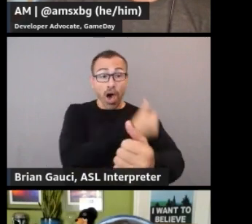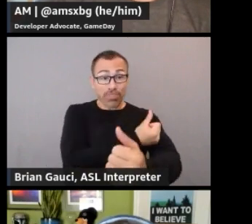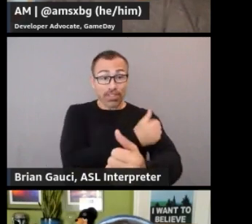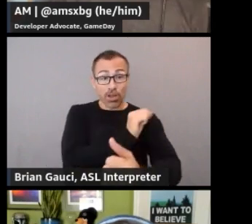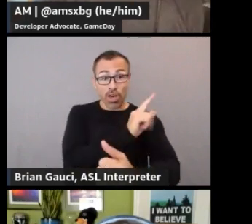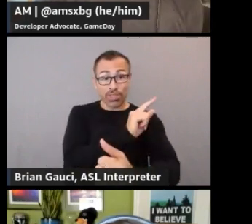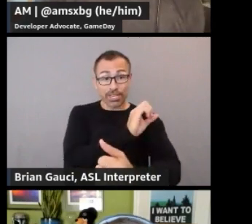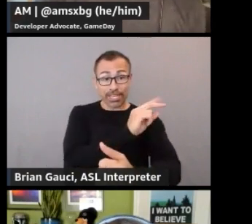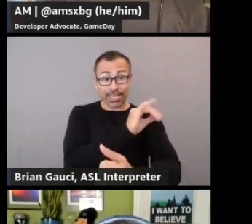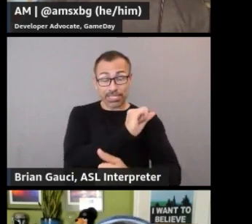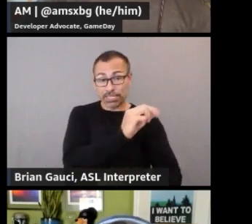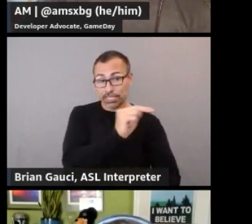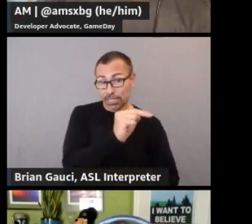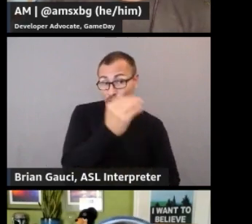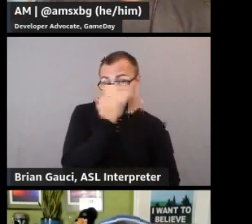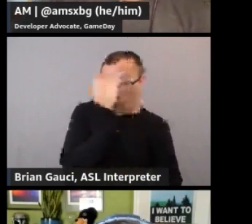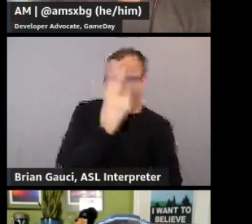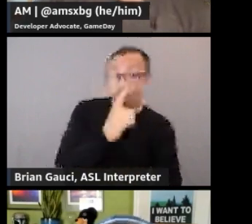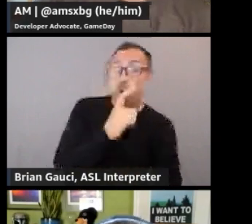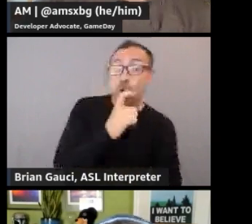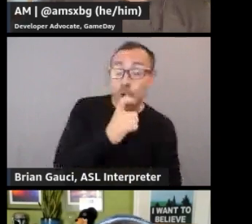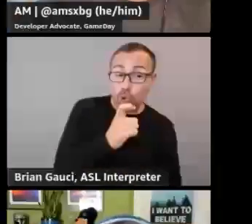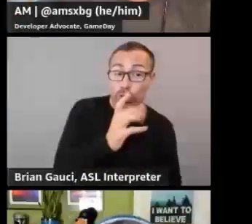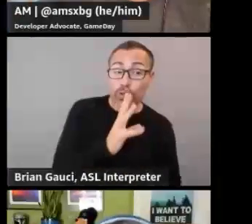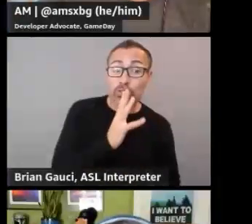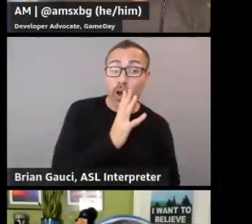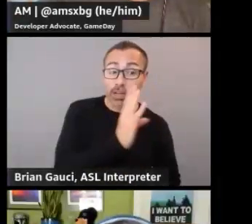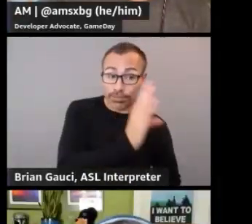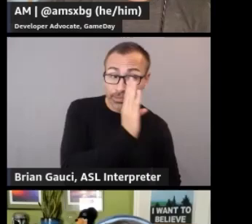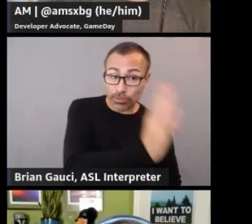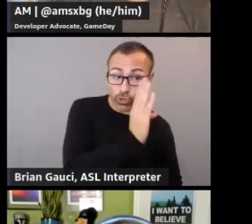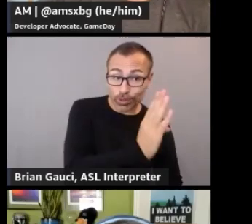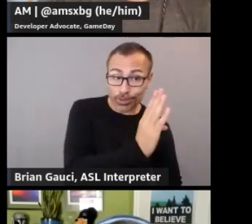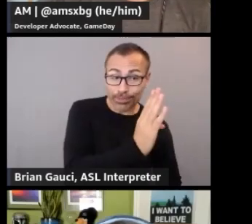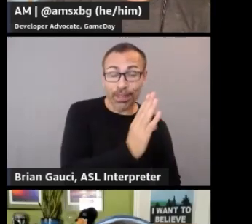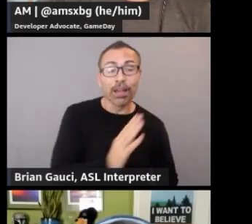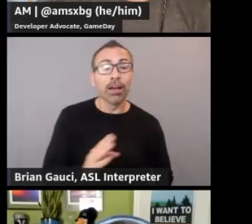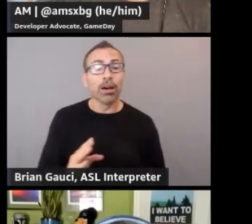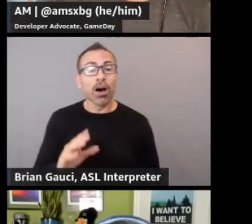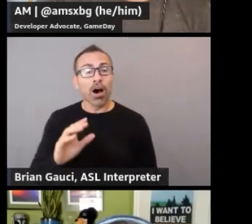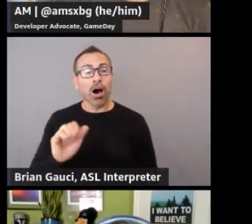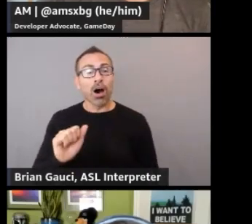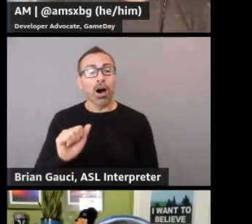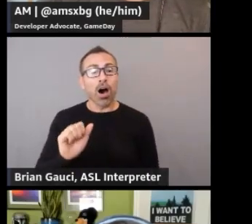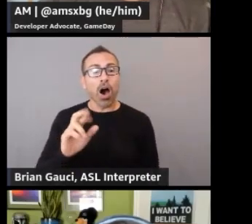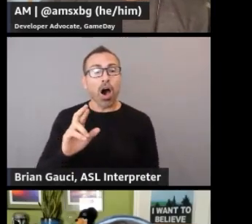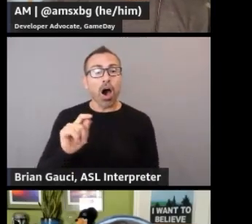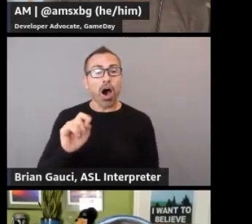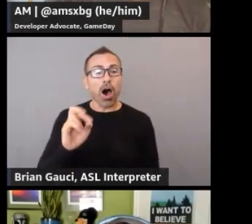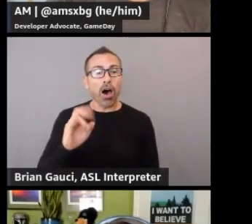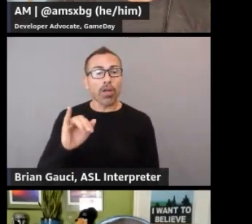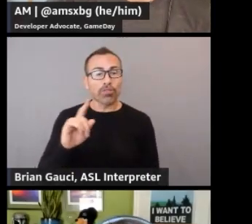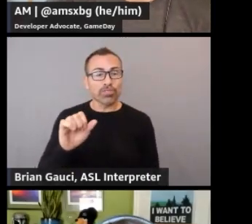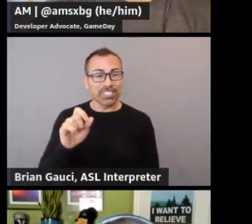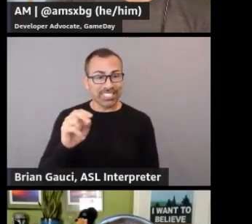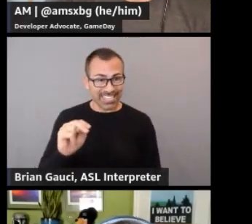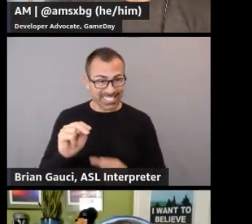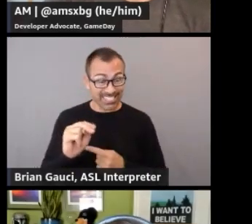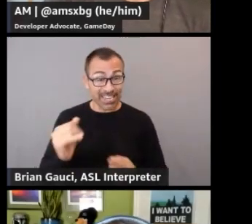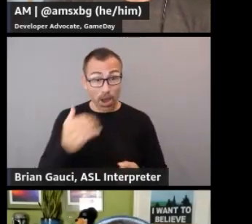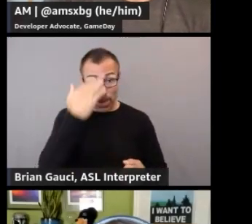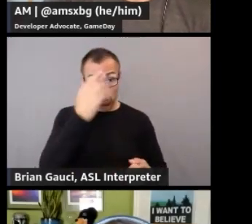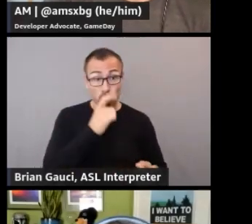to. And authorization is, now that you know who you're talking to, making sure they only do what you intend them to do.